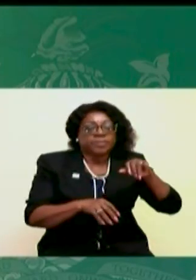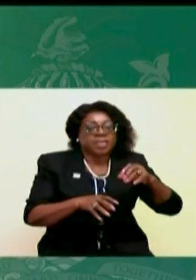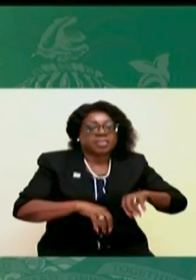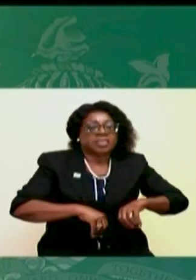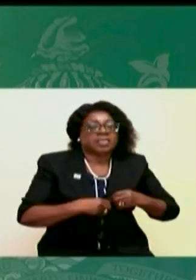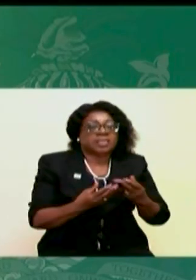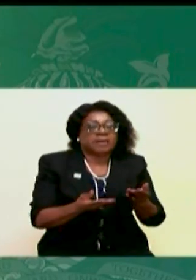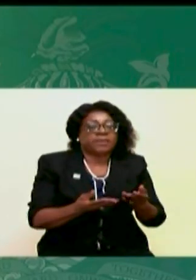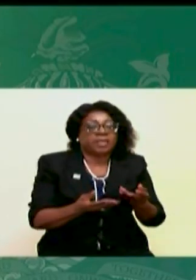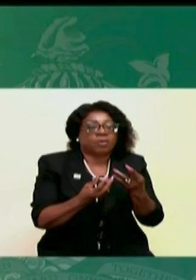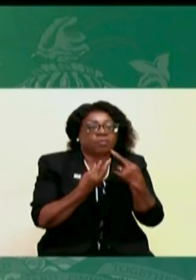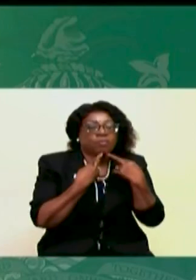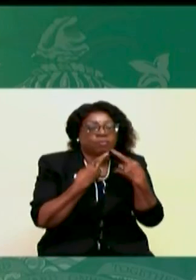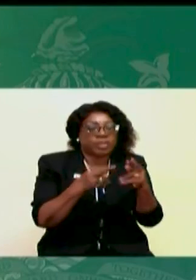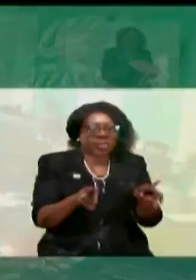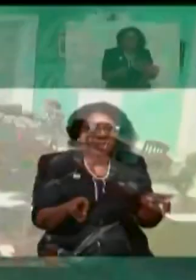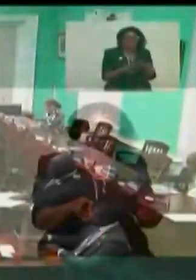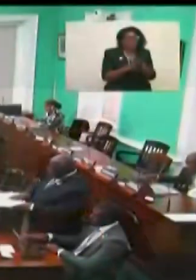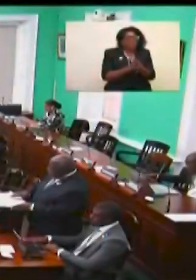results.